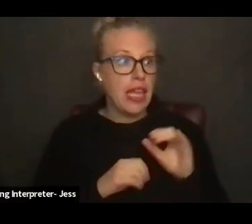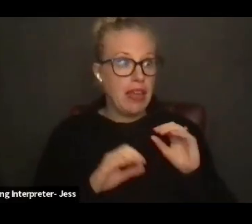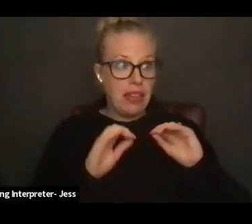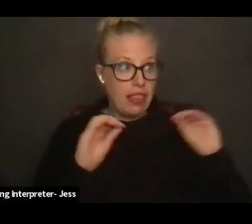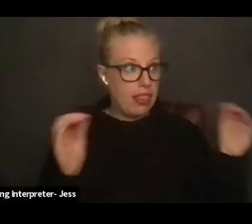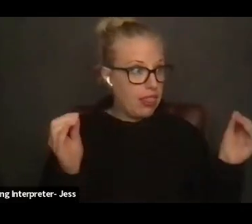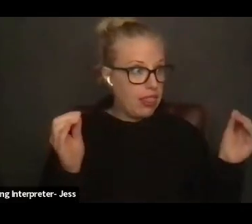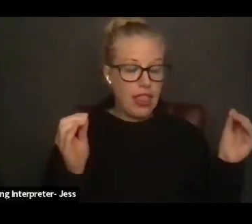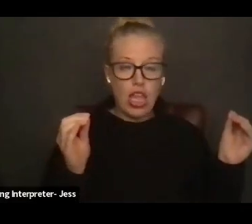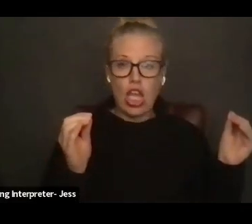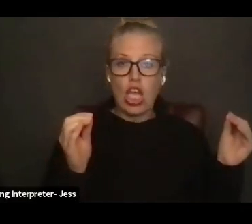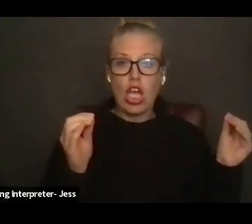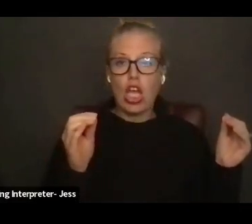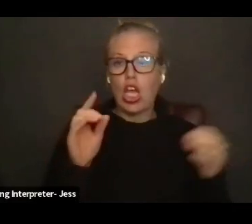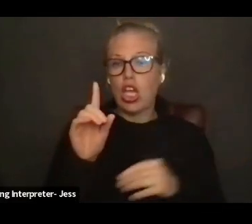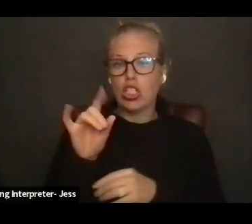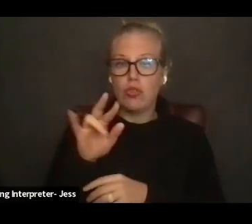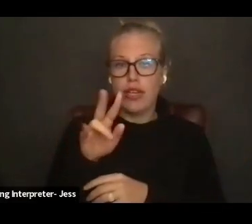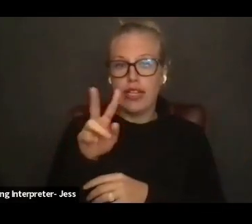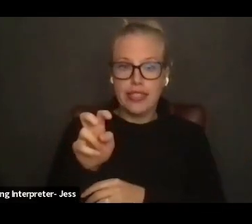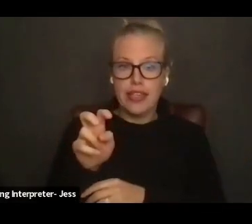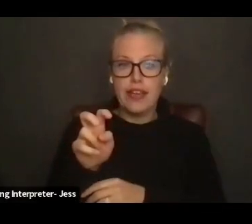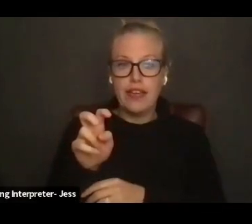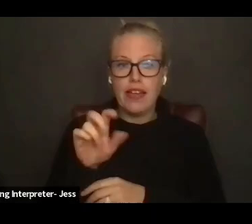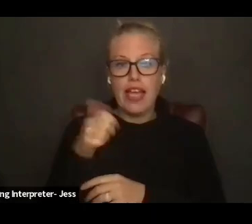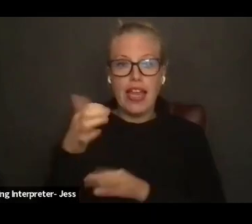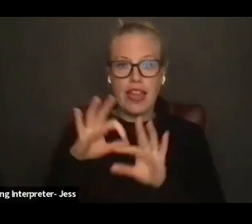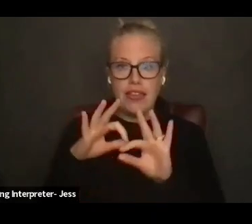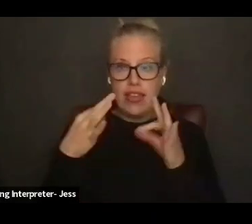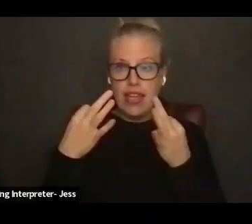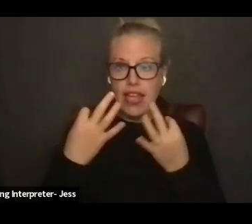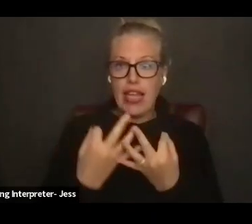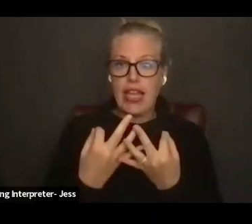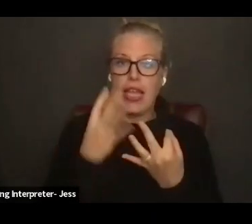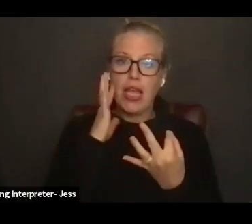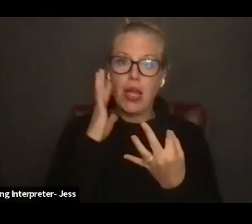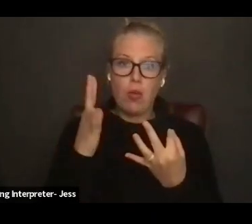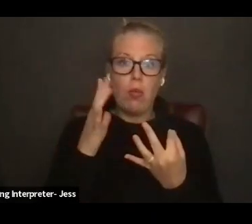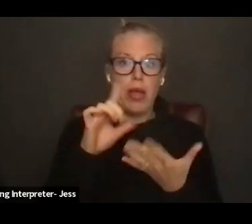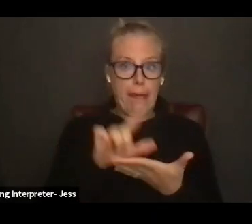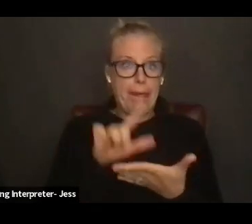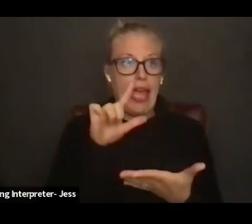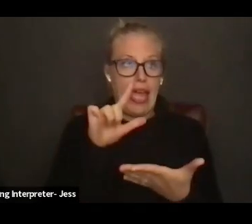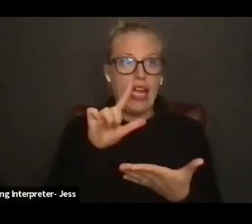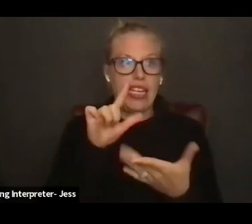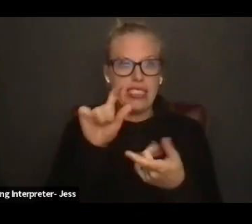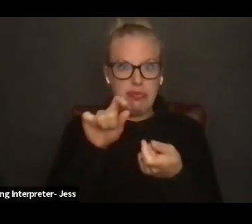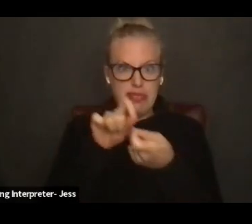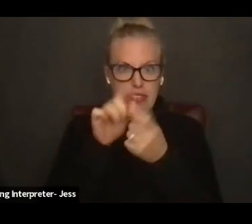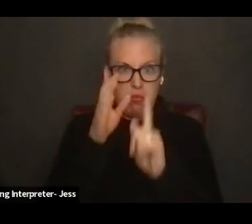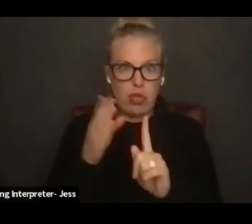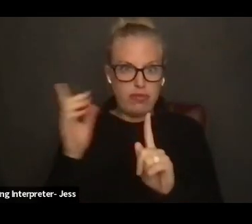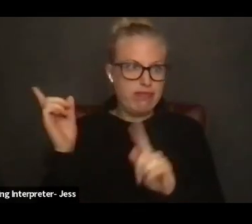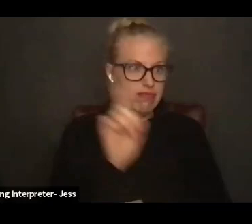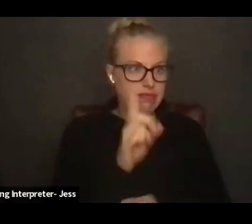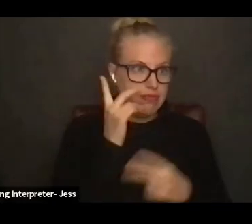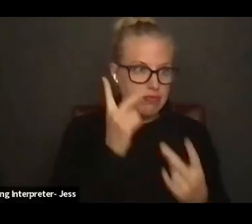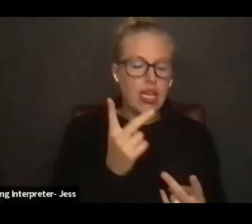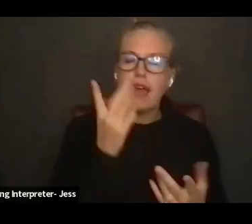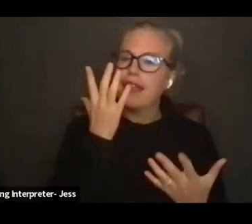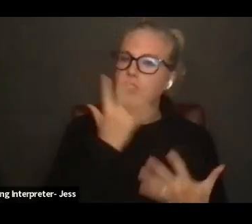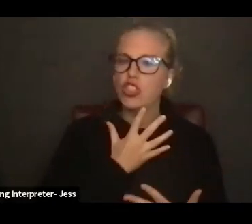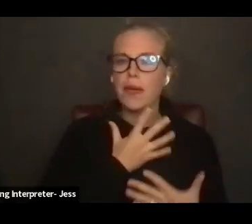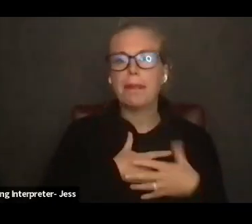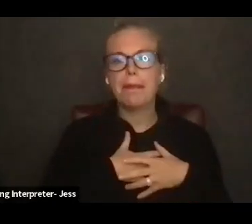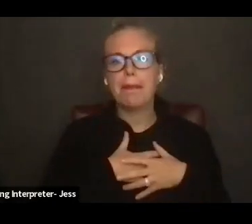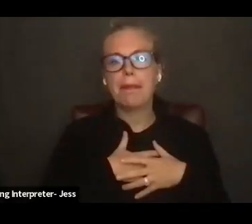one, it happens where the other family member will ban somebody from seeing somebody, and that's a shame.